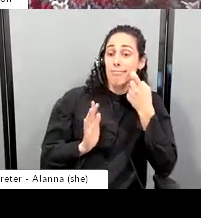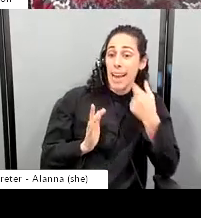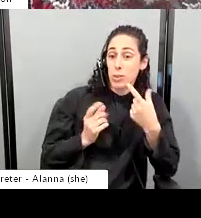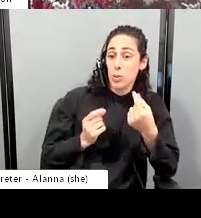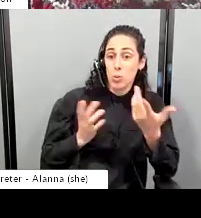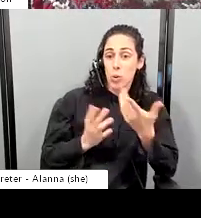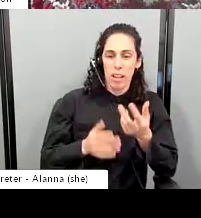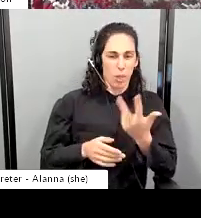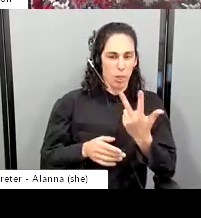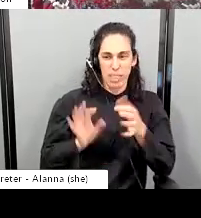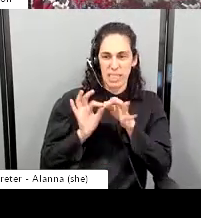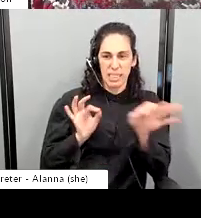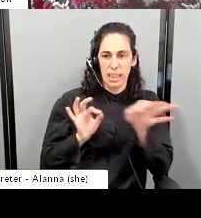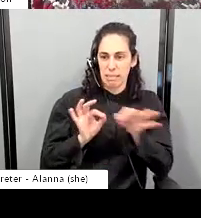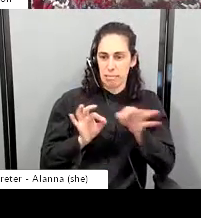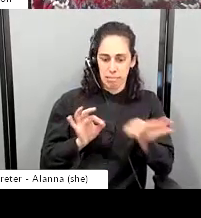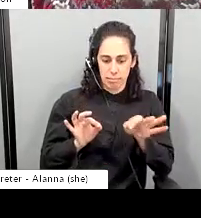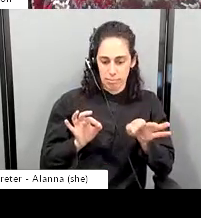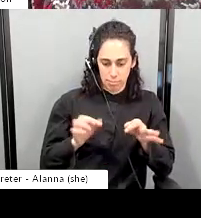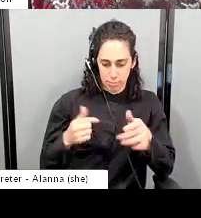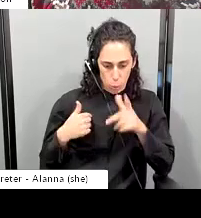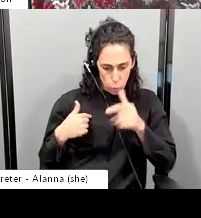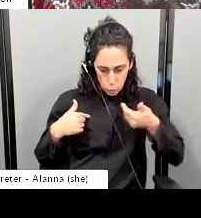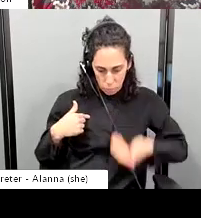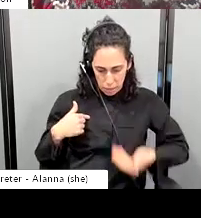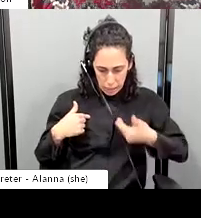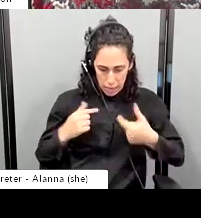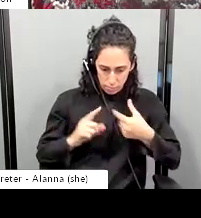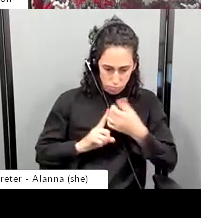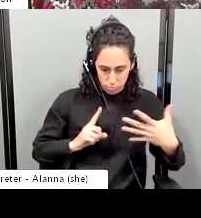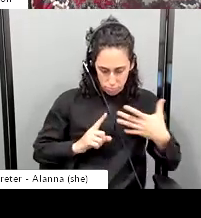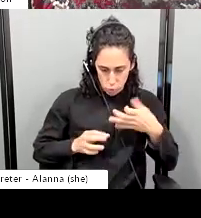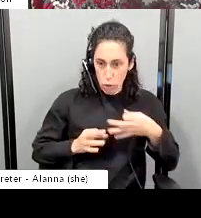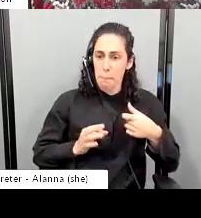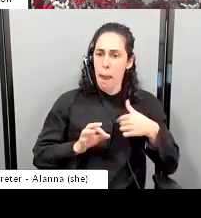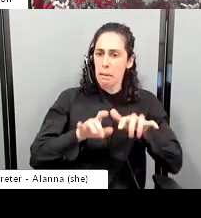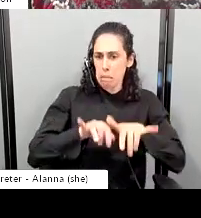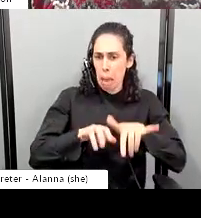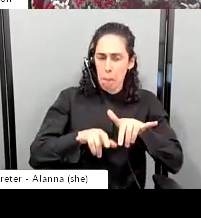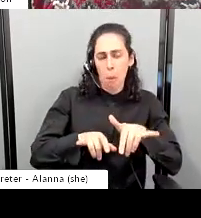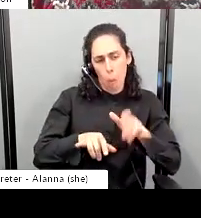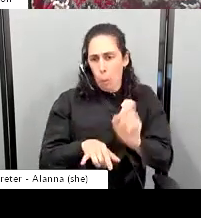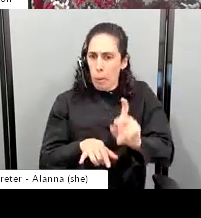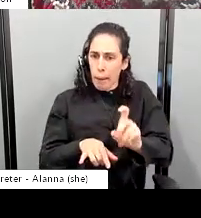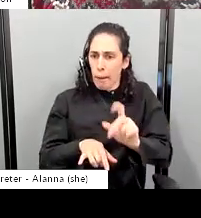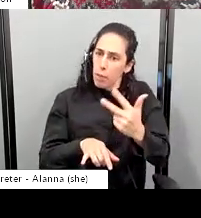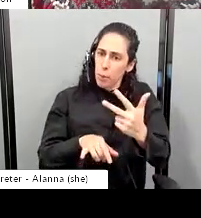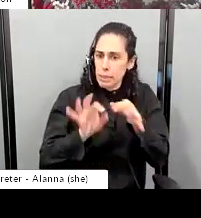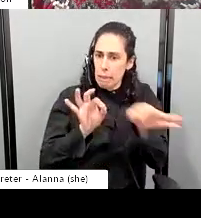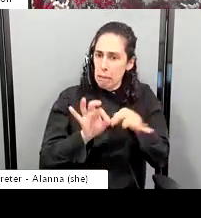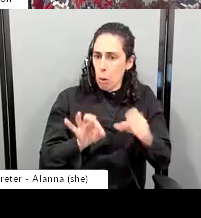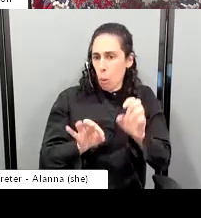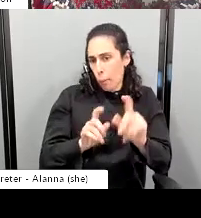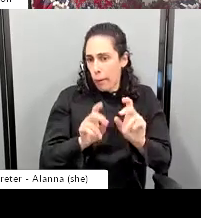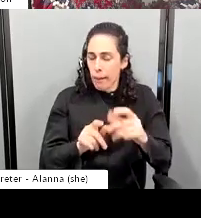3-sentence description of myself, which is not easy, right? To do 3 sentences about yourself. I thought it was pretty reasonable, but it was a little bit choppy